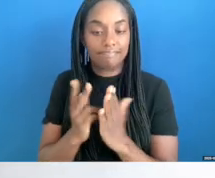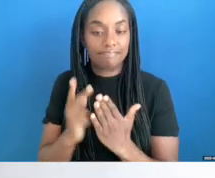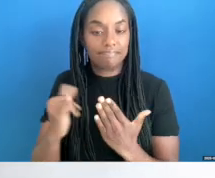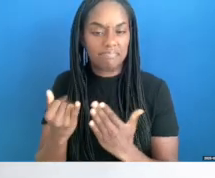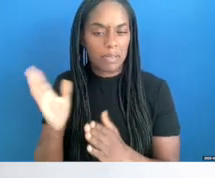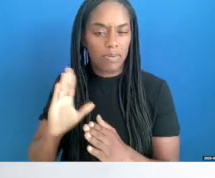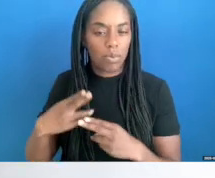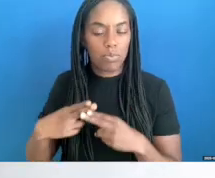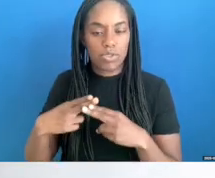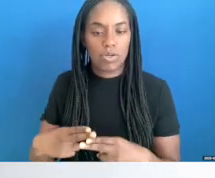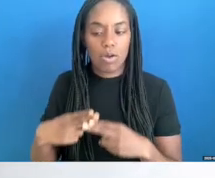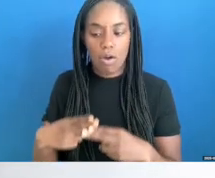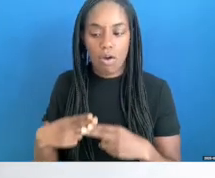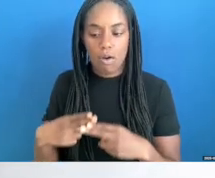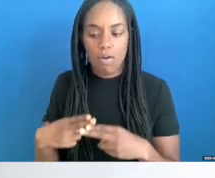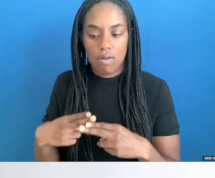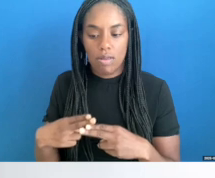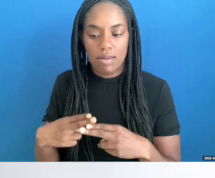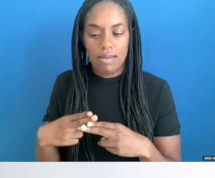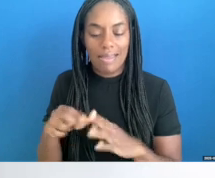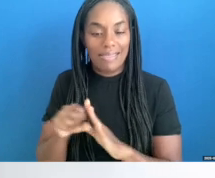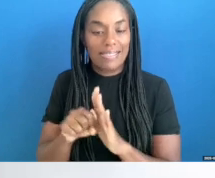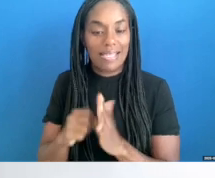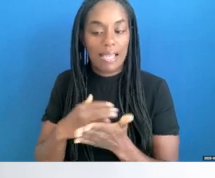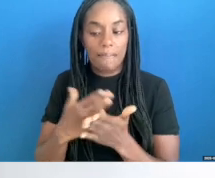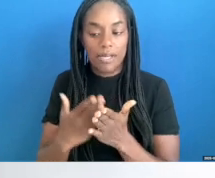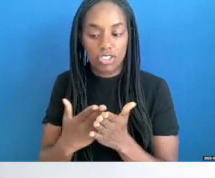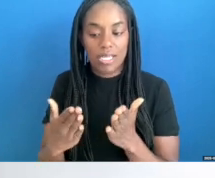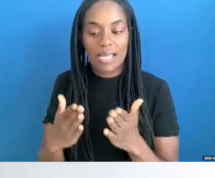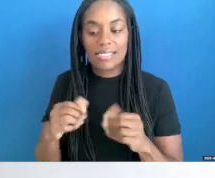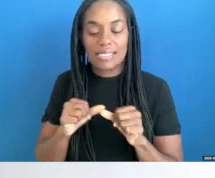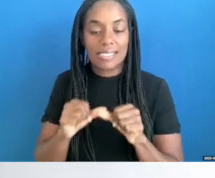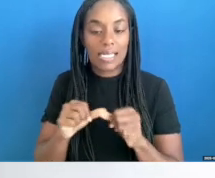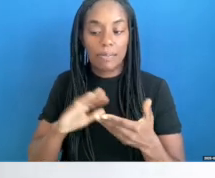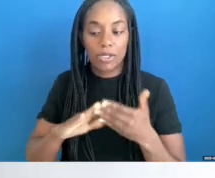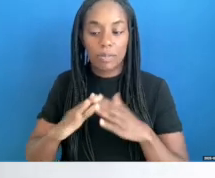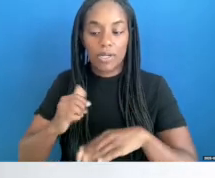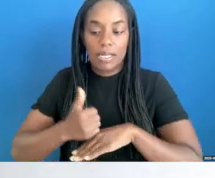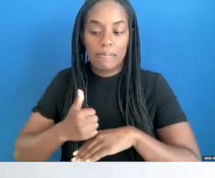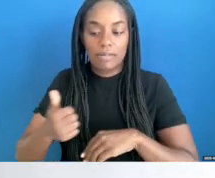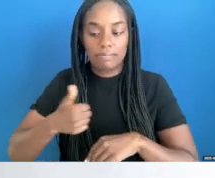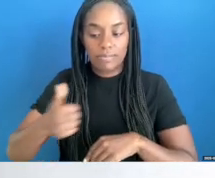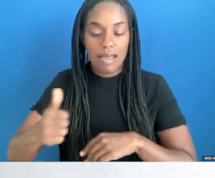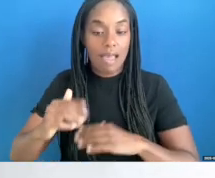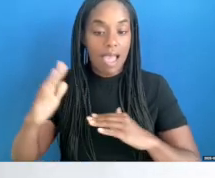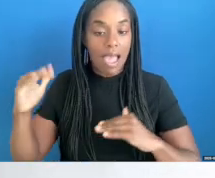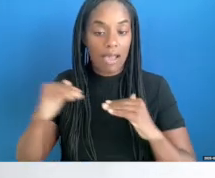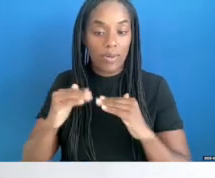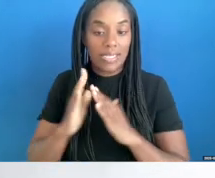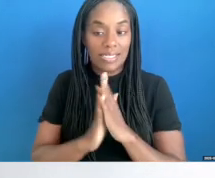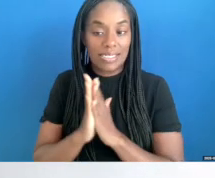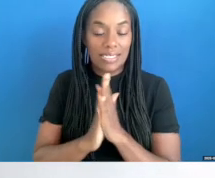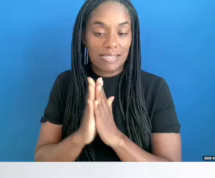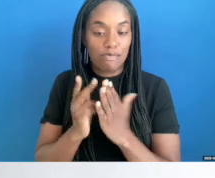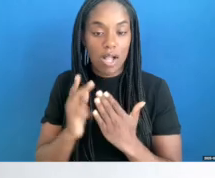referred to in the state budget as the Sustainable Community-Based Transportation Equity Incentive Project.